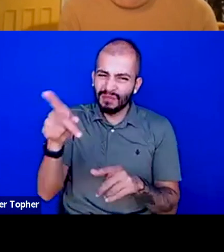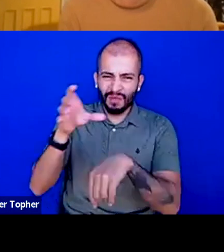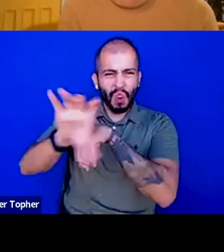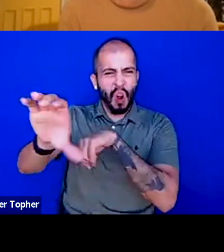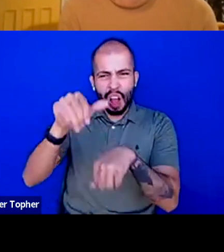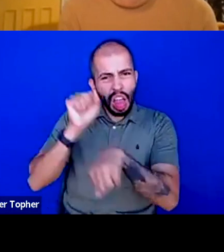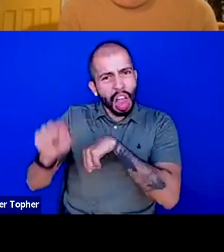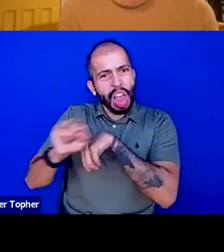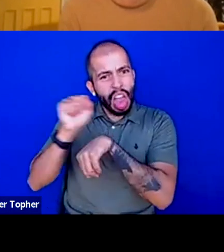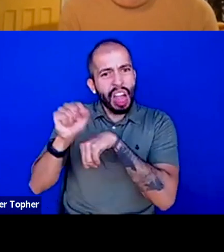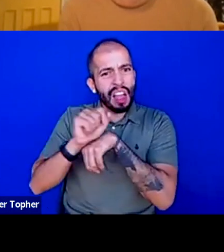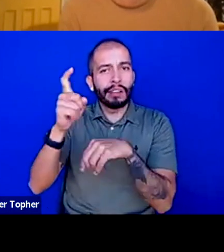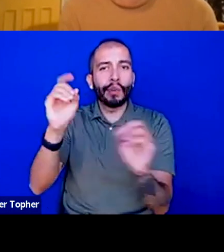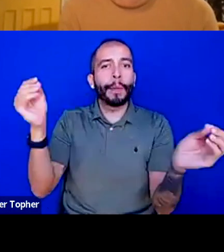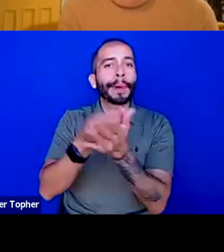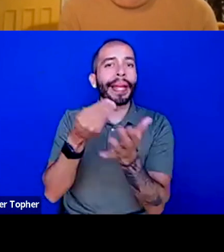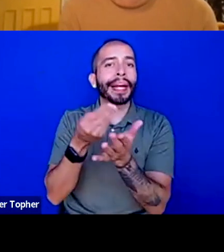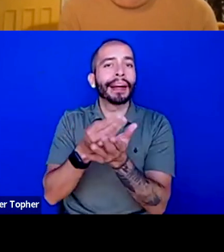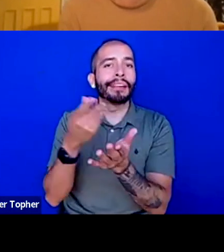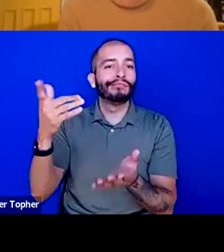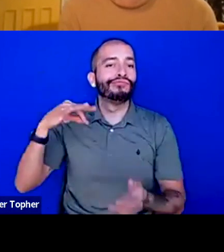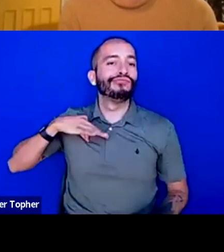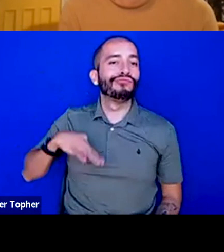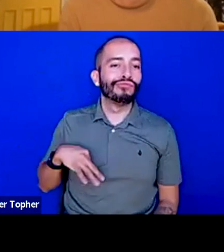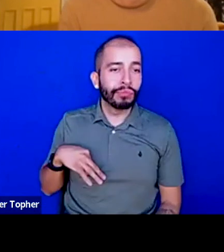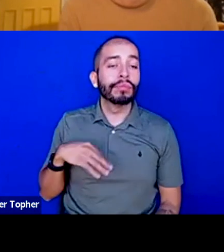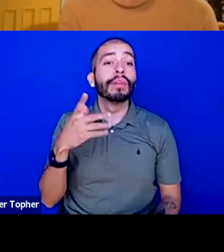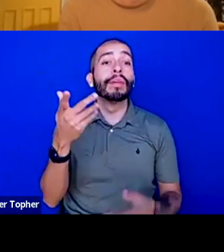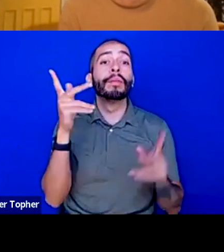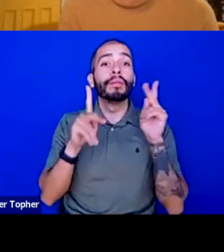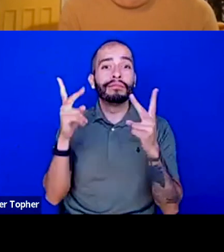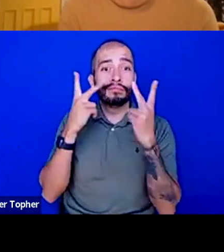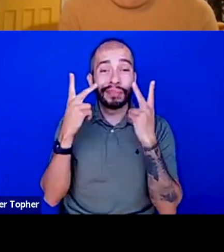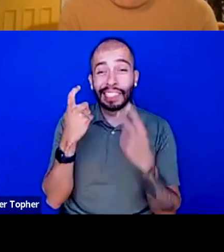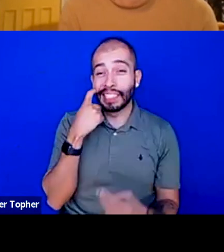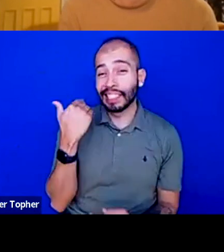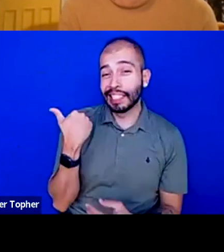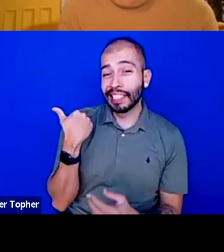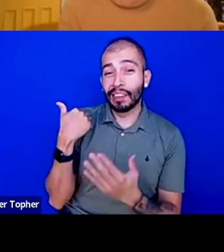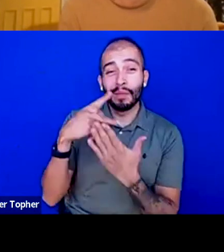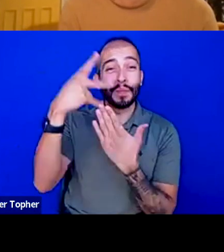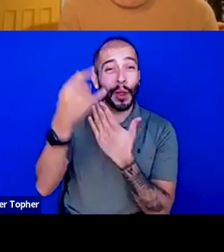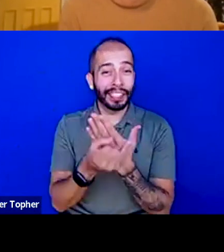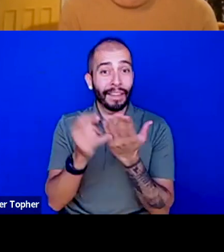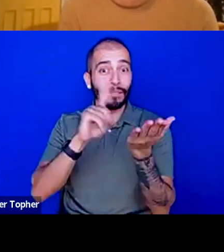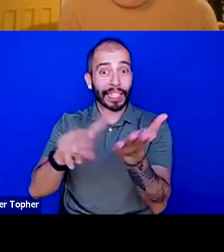Reveal that looked at some 300 currently operating